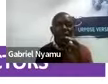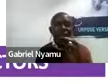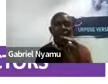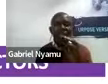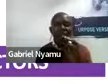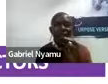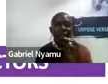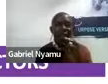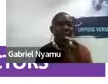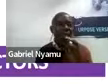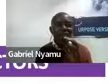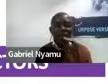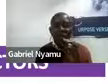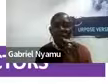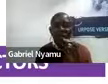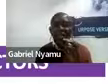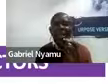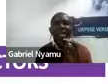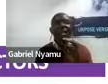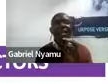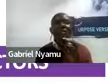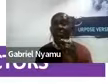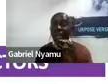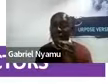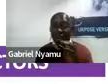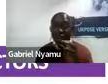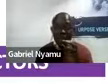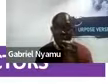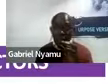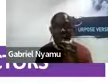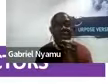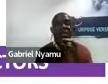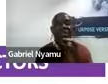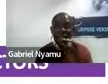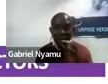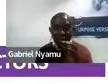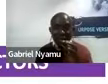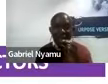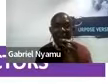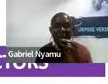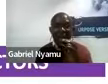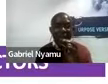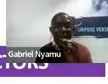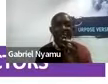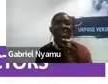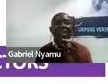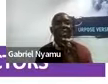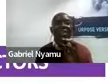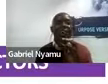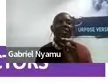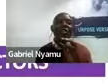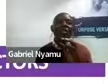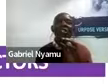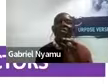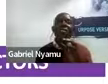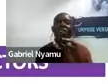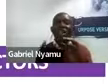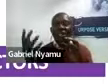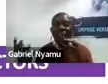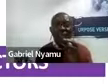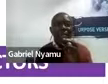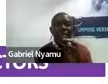of confidence and fear is also a critical thing. Failure to journal. We don't journal our timeline in life. Then, of